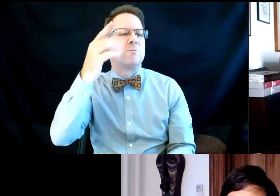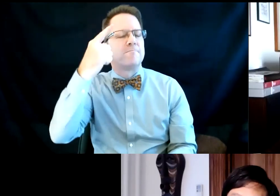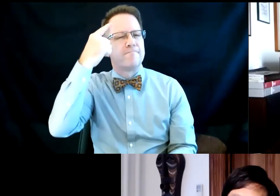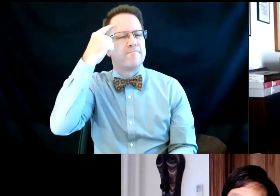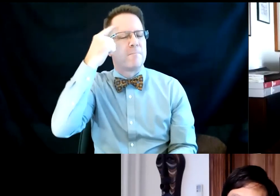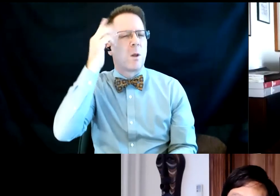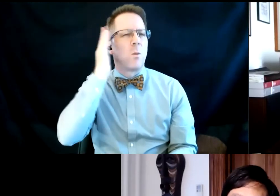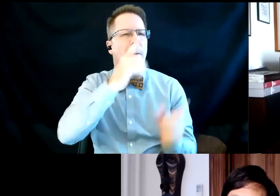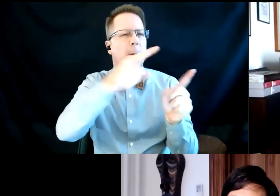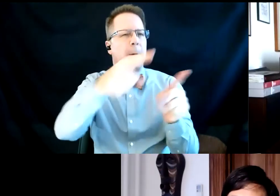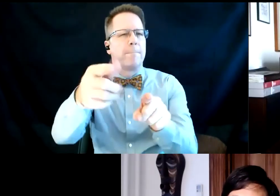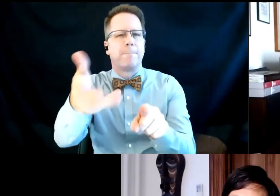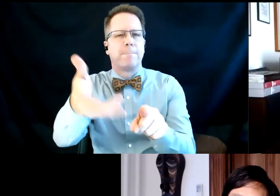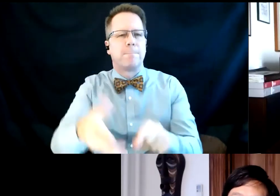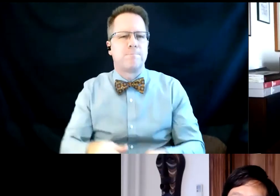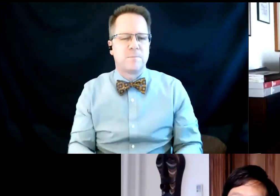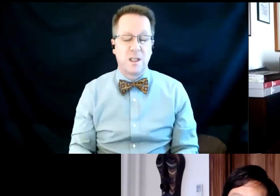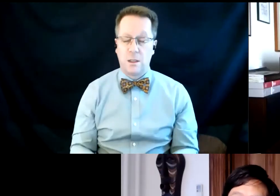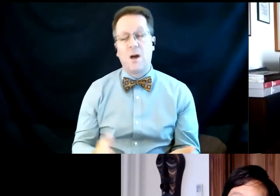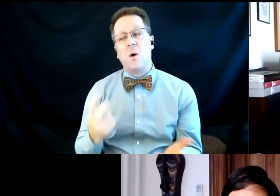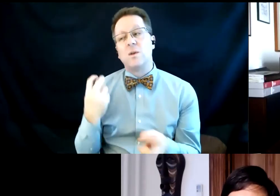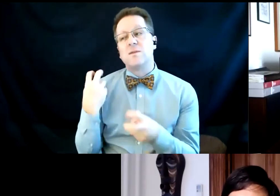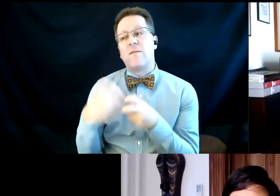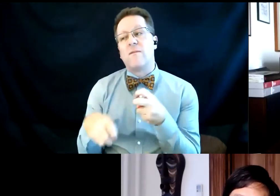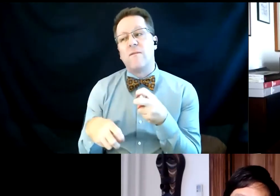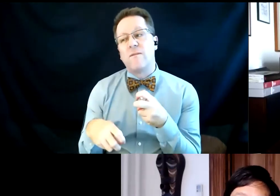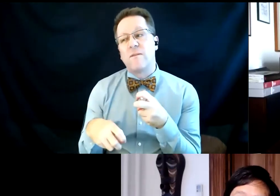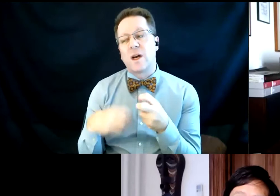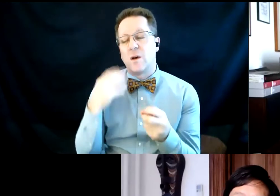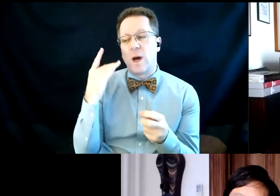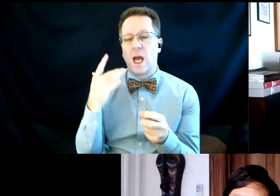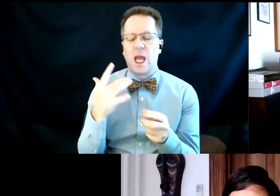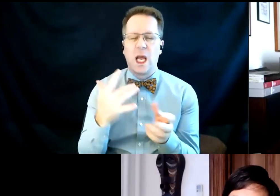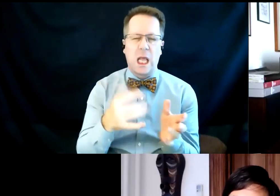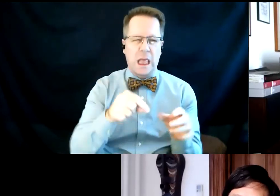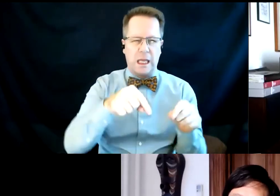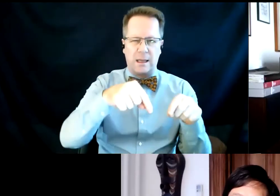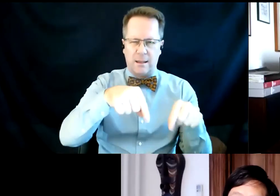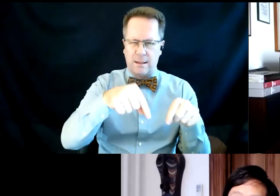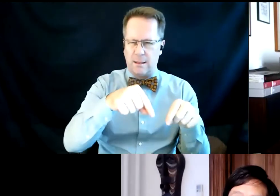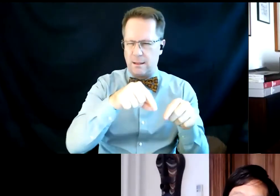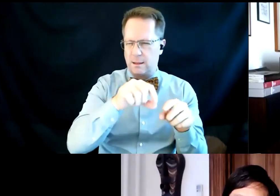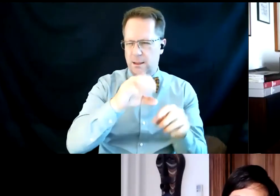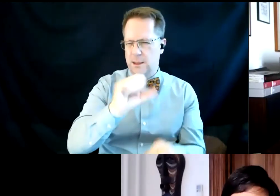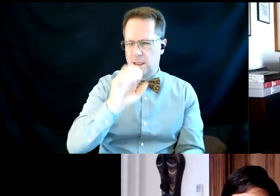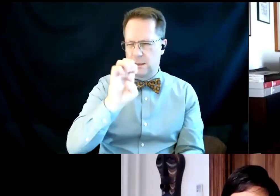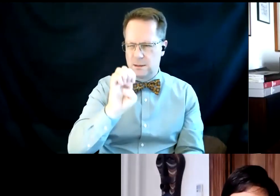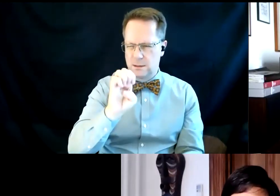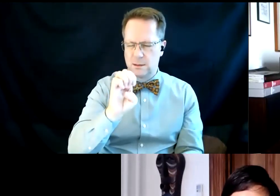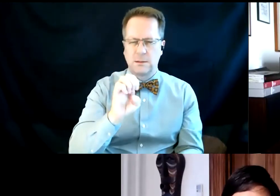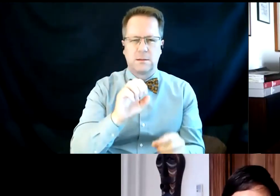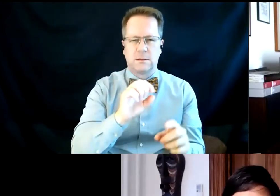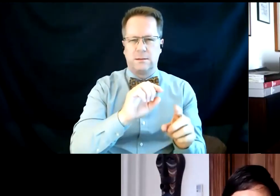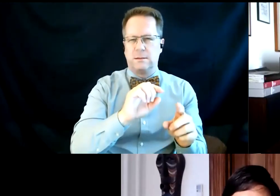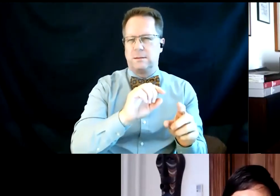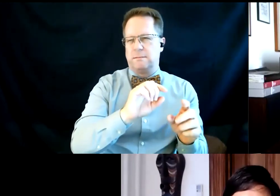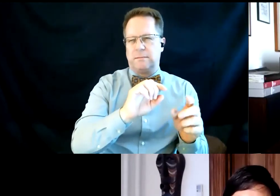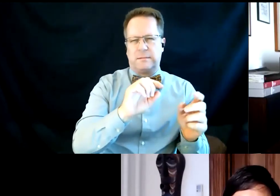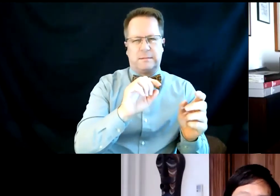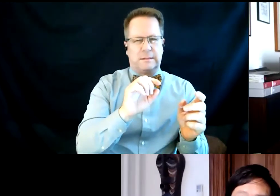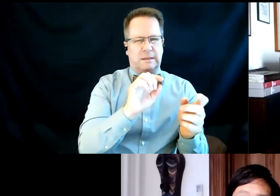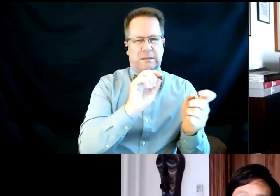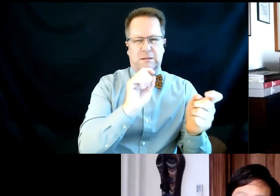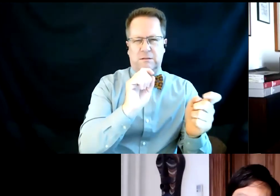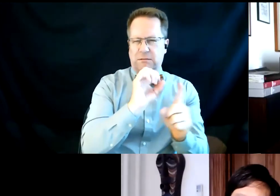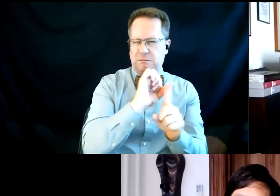It's tough because there are a lot of questions about the timing of this case. And I think it's possible that the court could decide that the case was